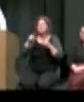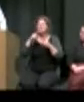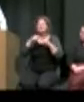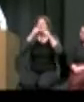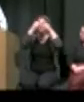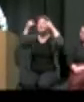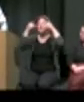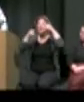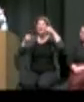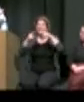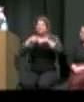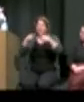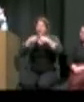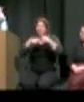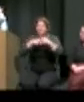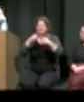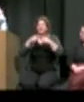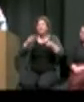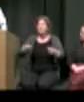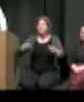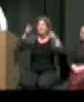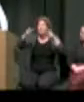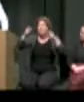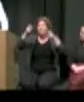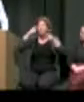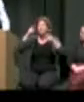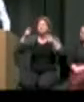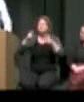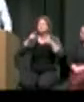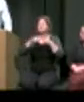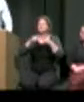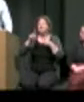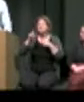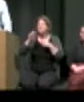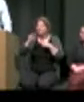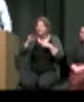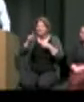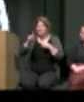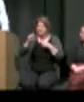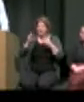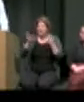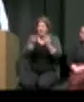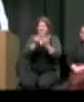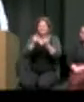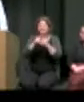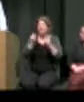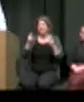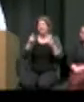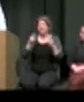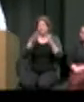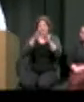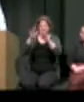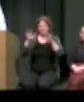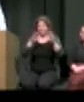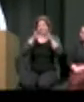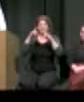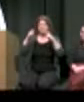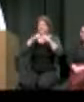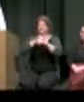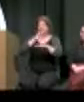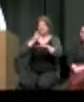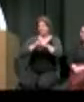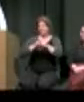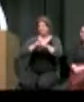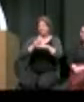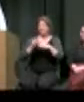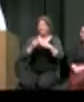power lines, the utility poles, the dam, all that stuff. It was difficult. So it took us almost